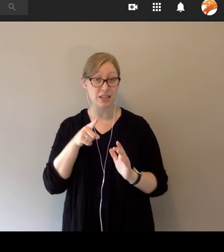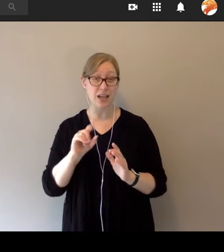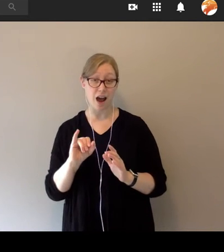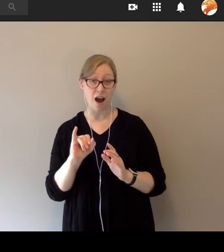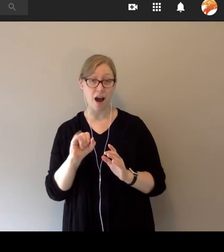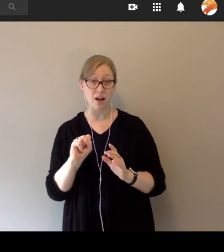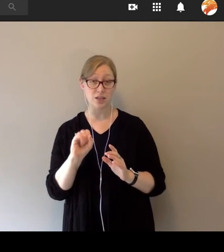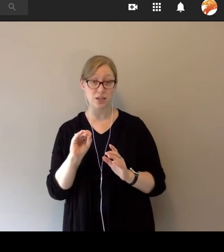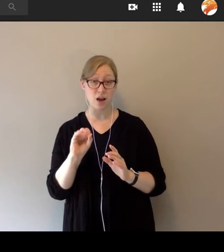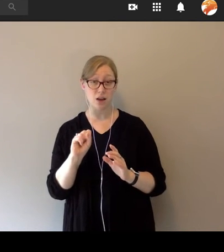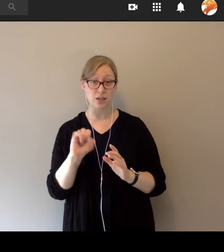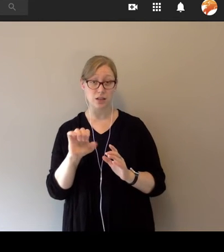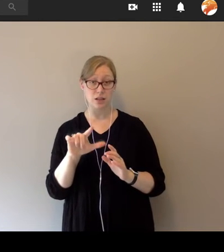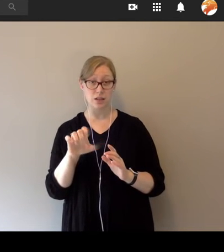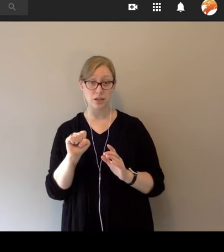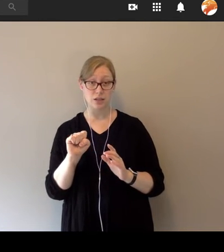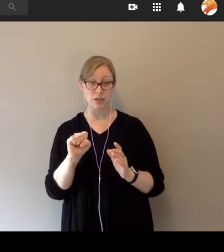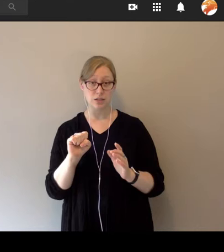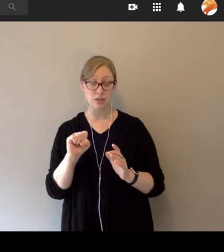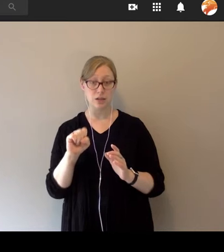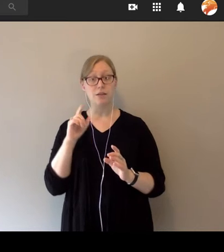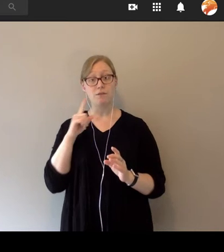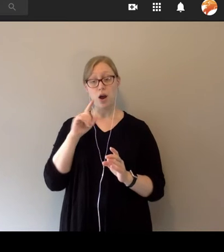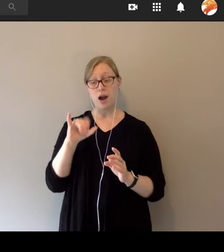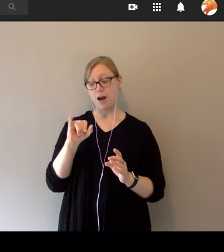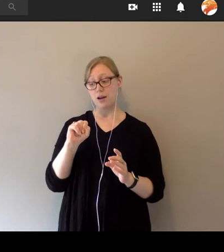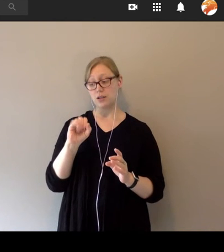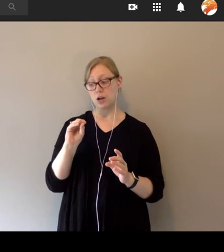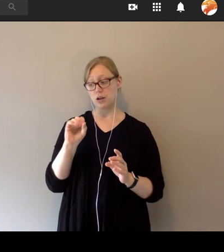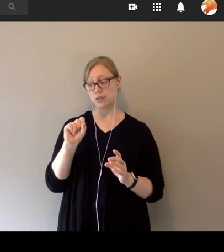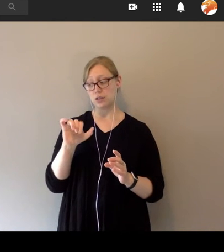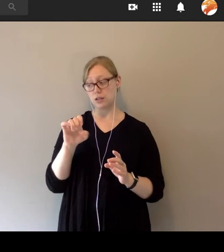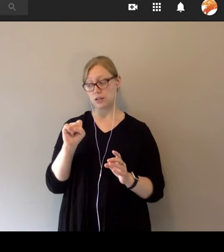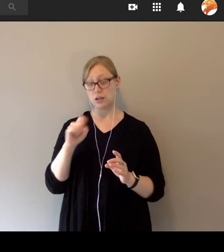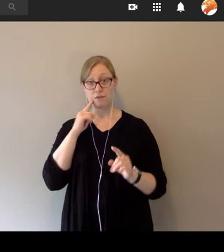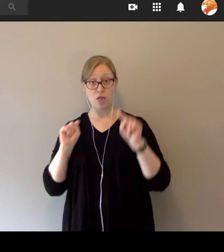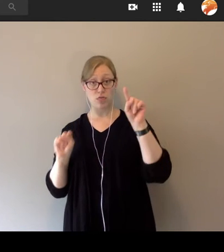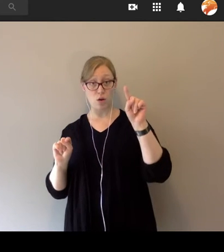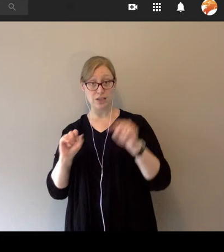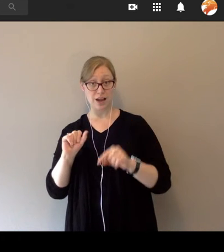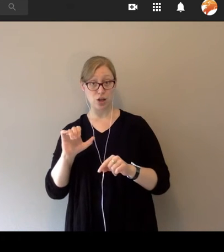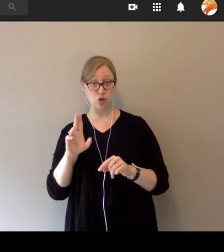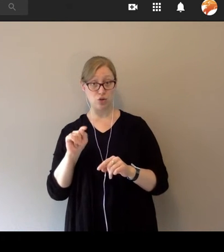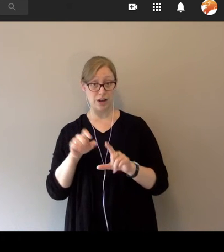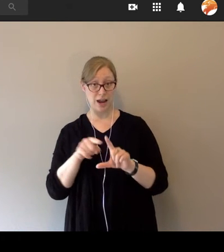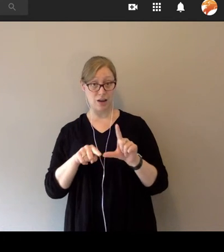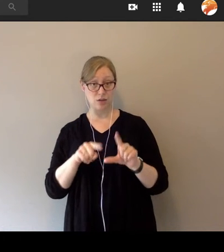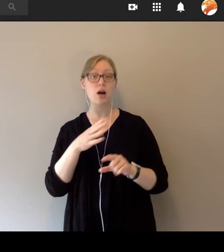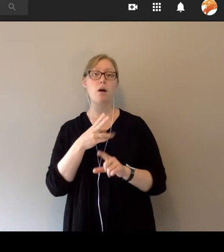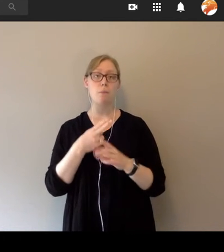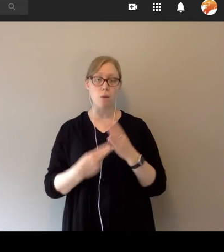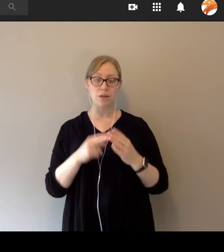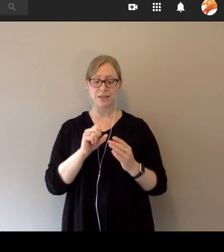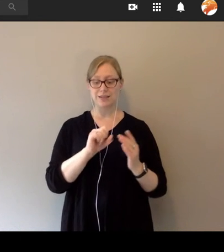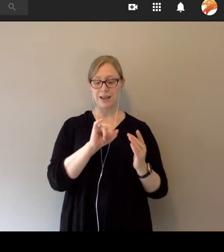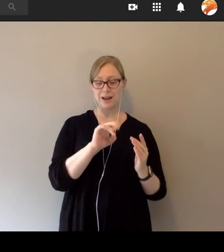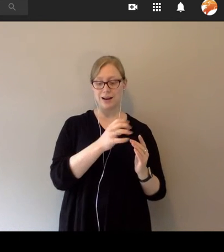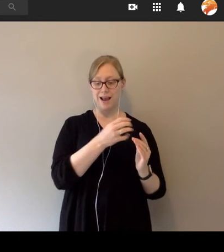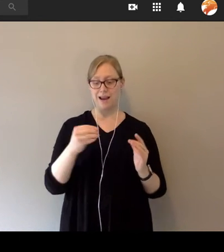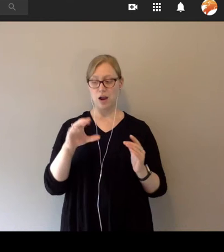both the sine and the cosine of the acute angles are the same. All right, so we're going to look at a kind of a fancy picture